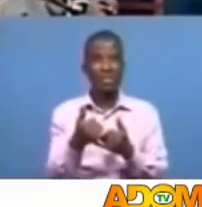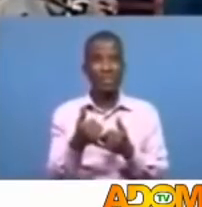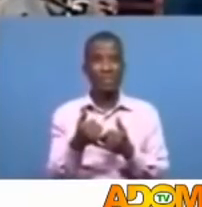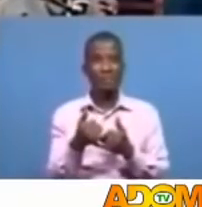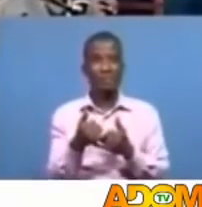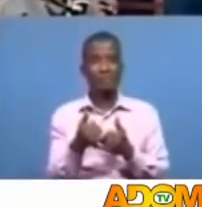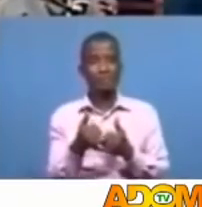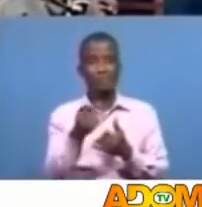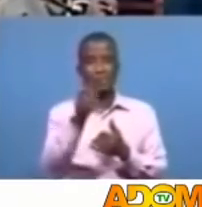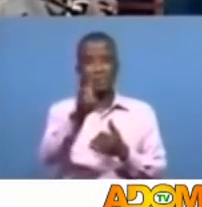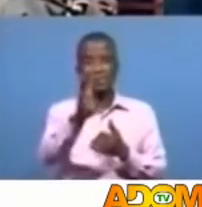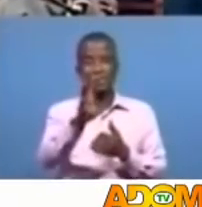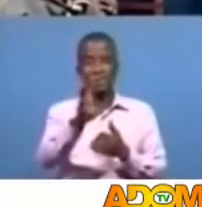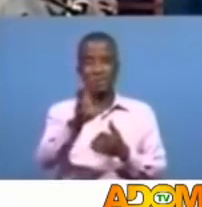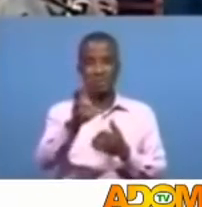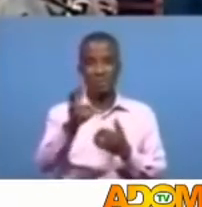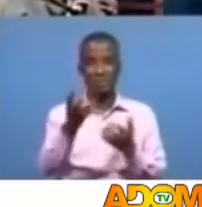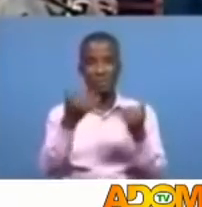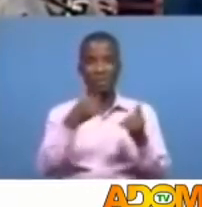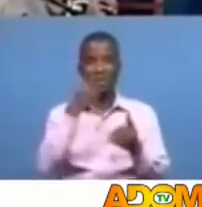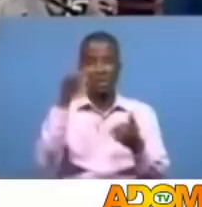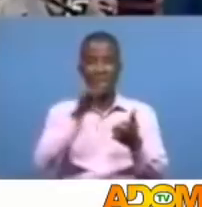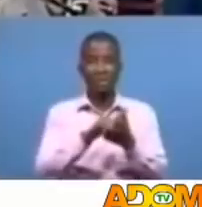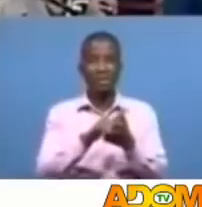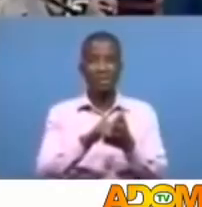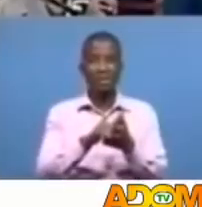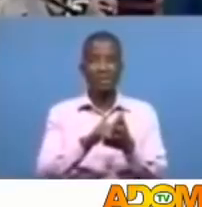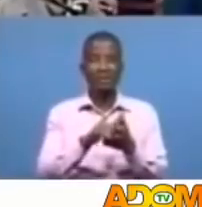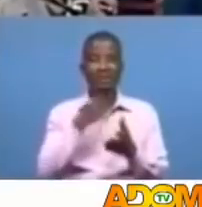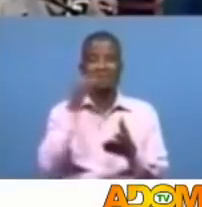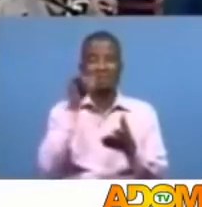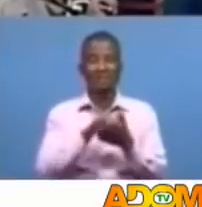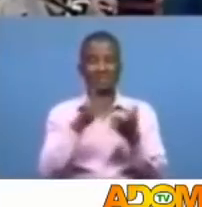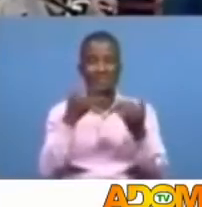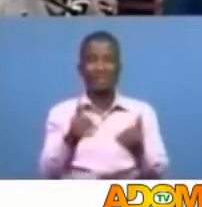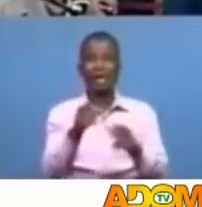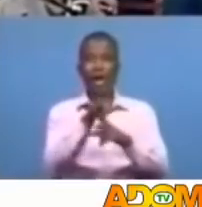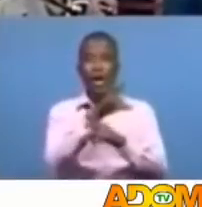reference to Section 26, and you sought to justify that.